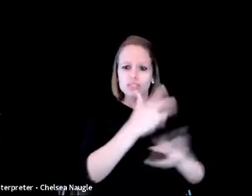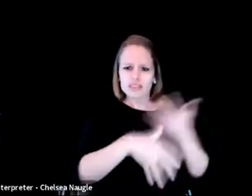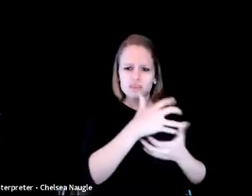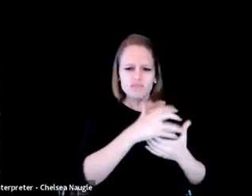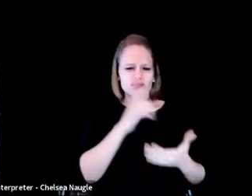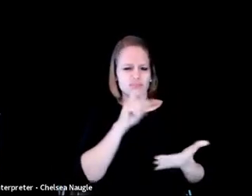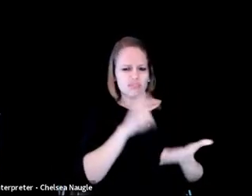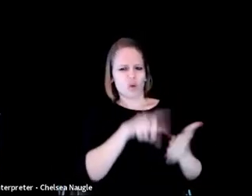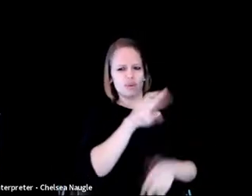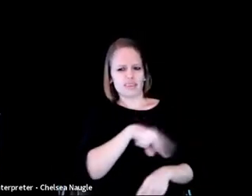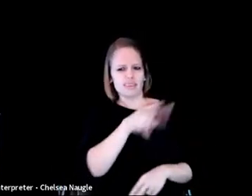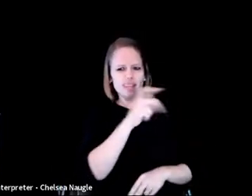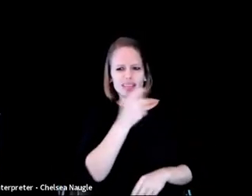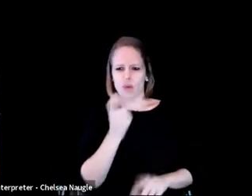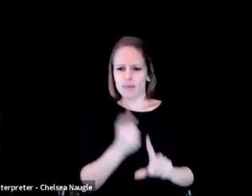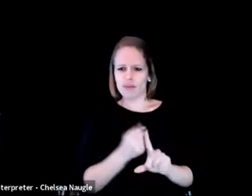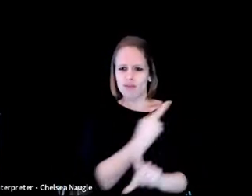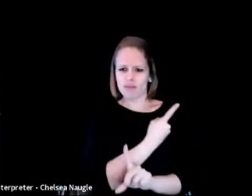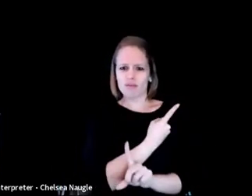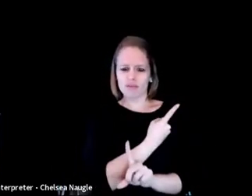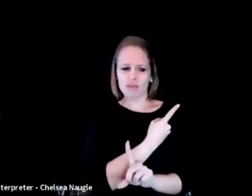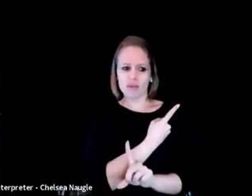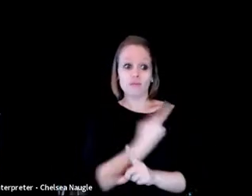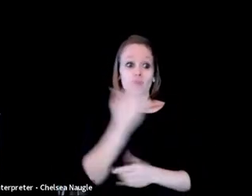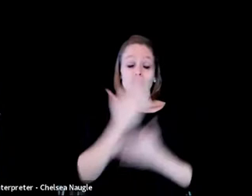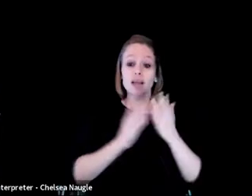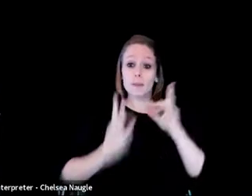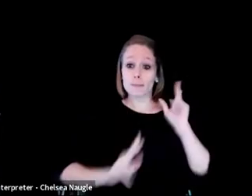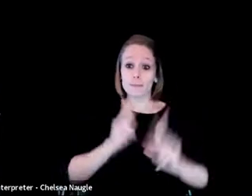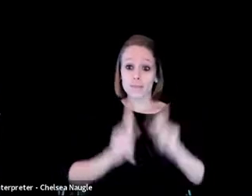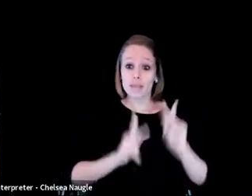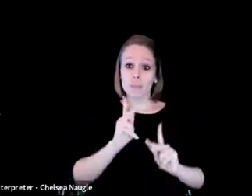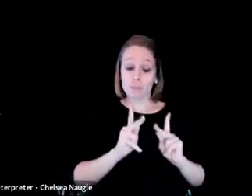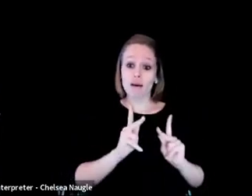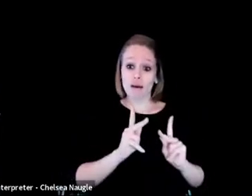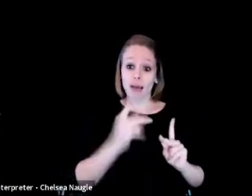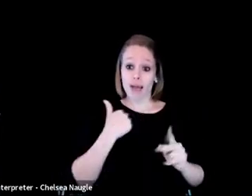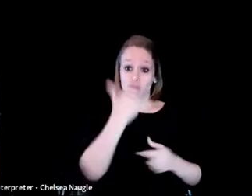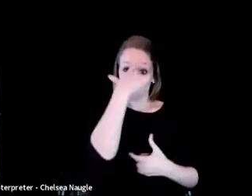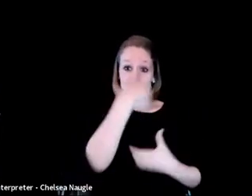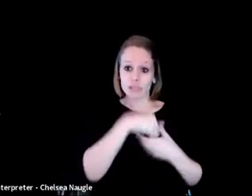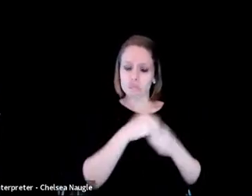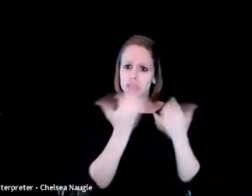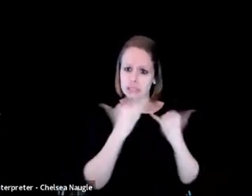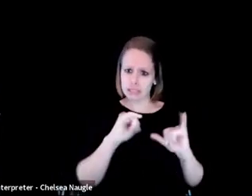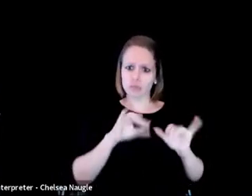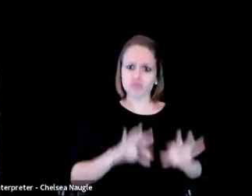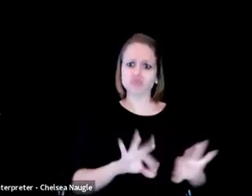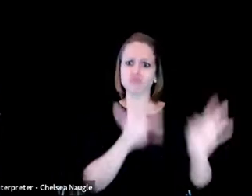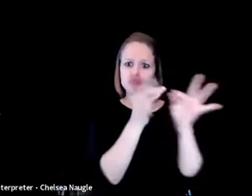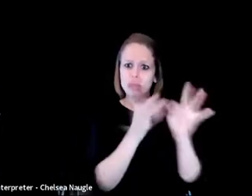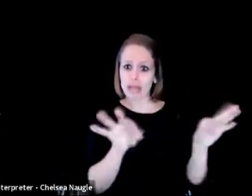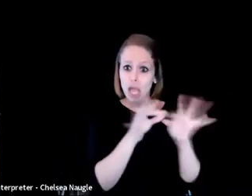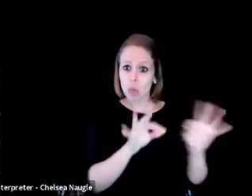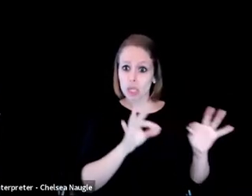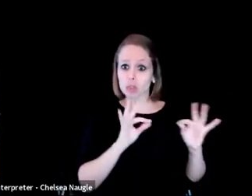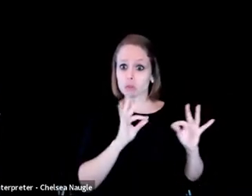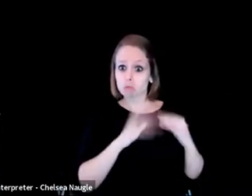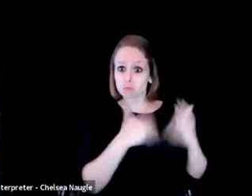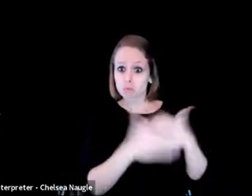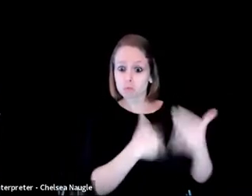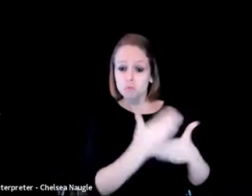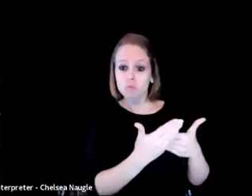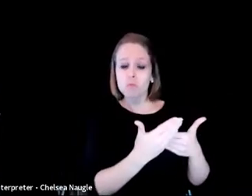For some individuals with autism who actually have a lot of language, and in terms of the way